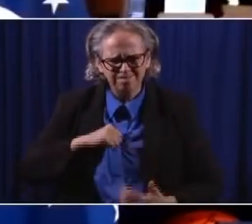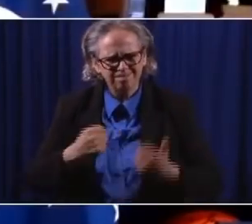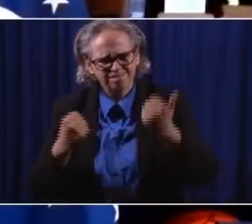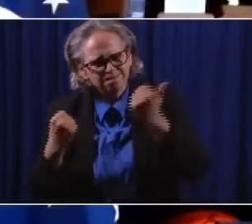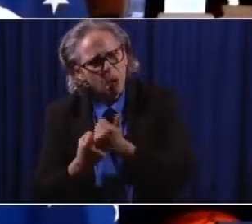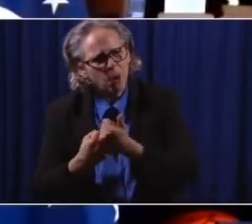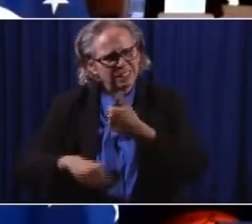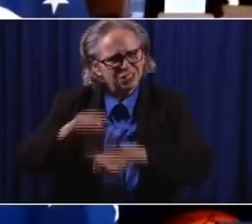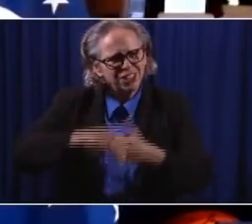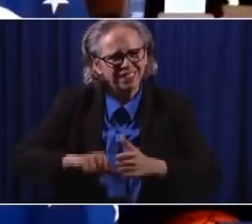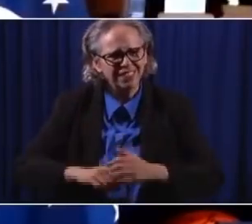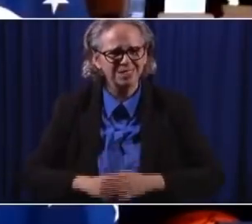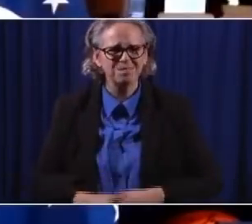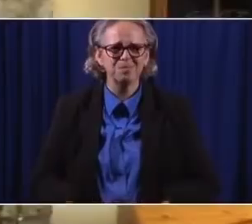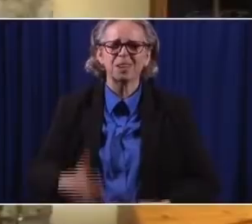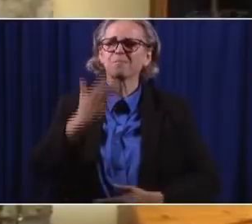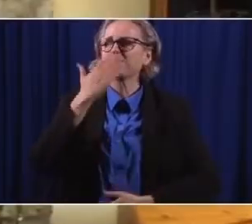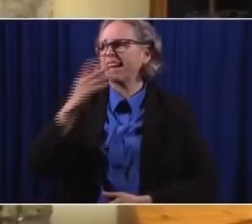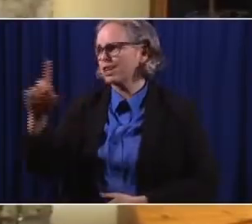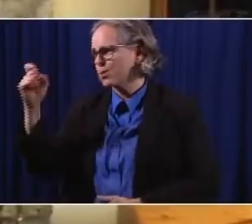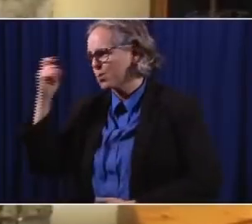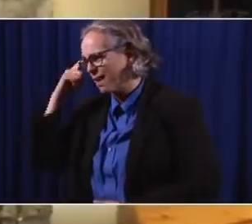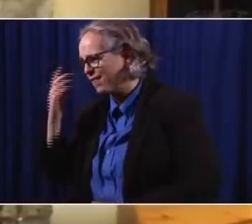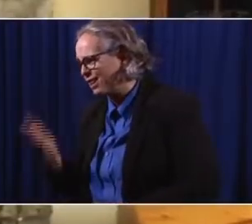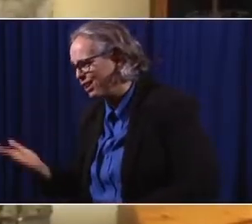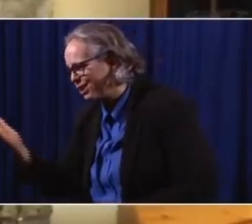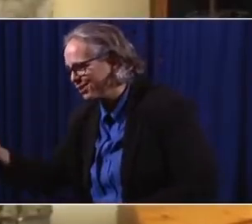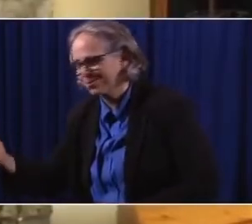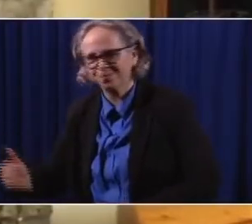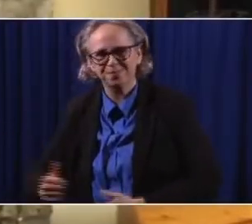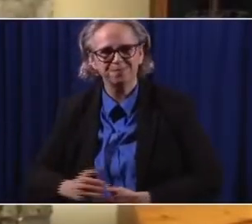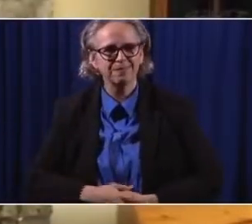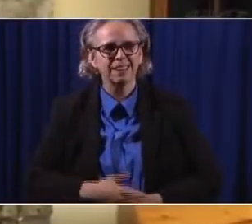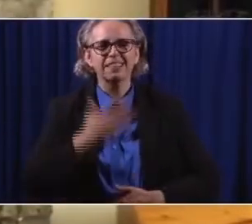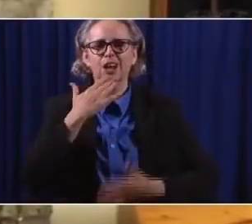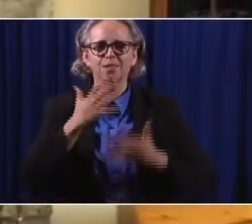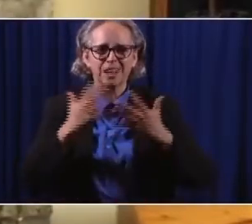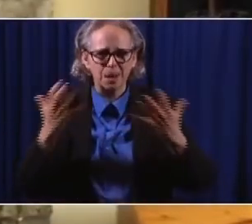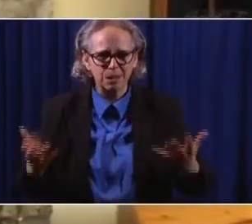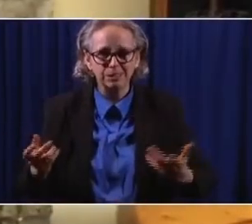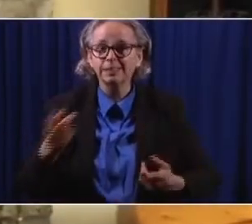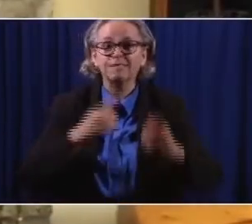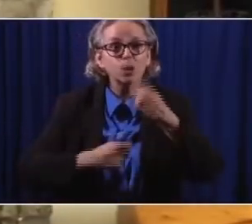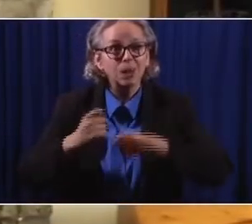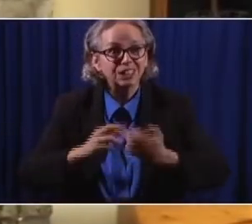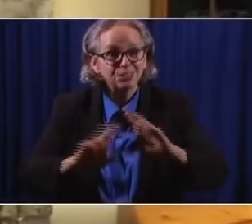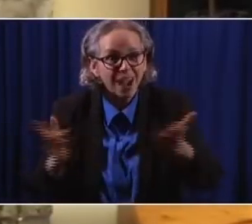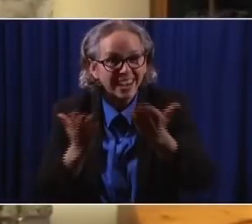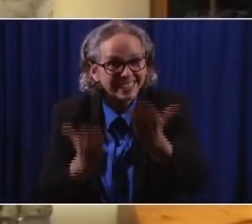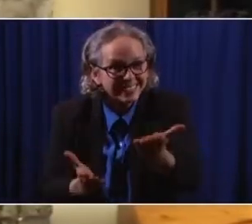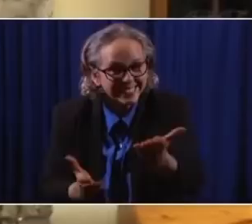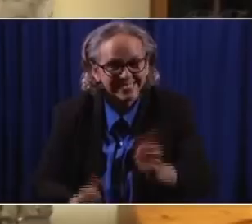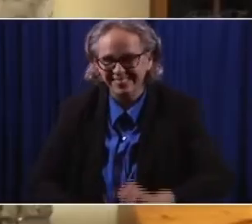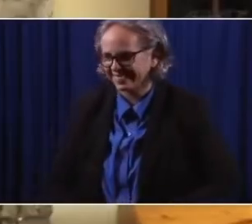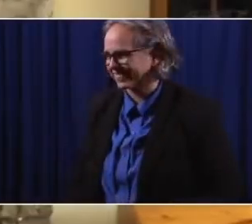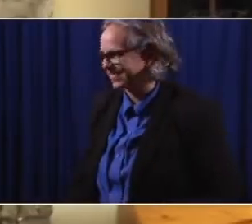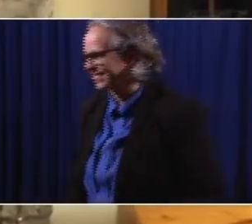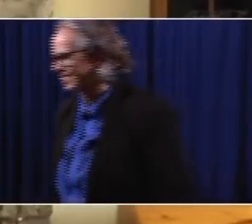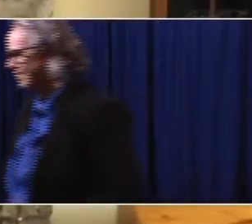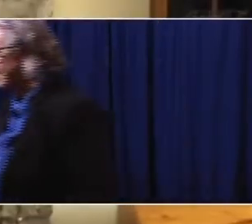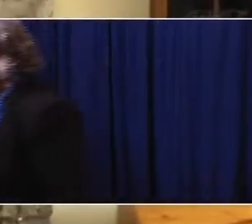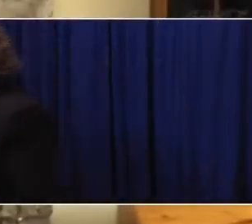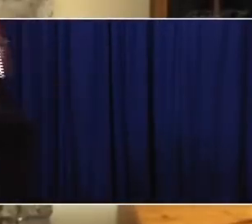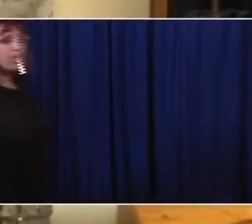Ohio. Back to you, Governor. John, thank you very much. We'll go to questions. Governor, first question today is from John London